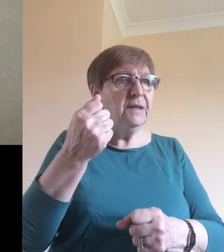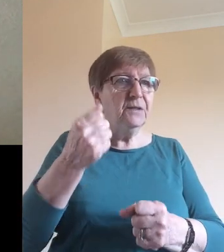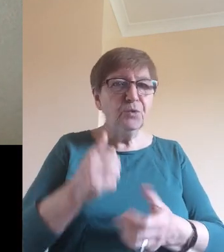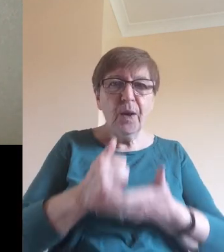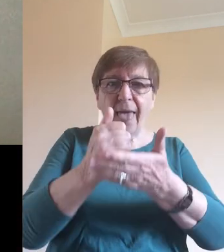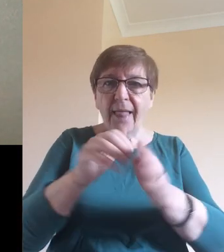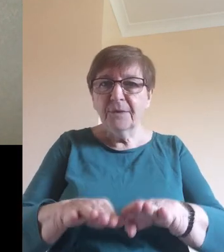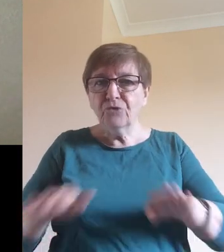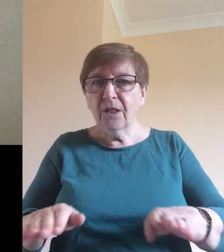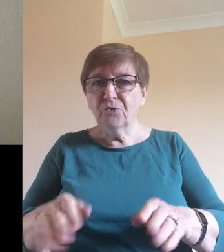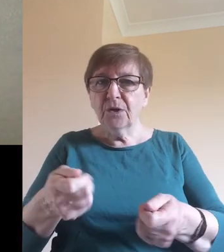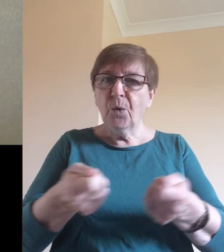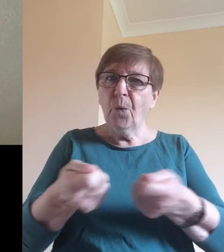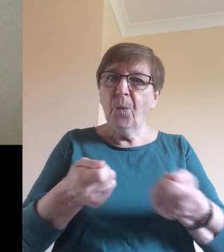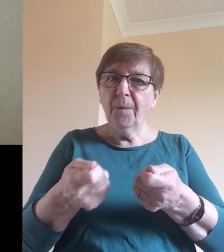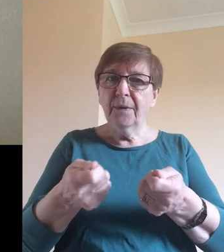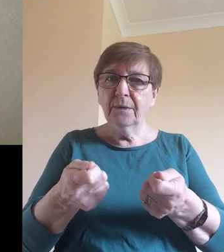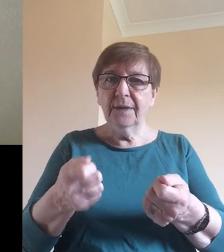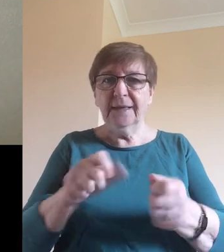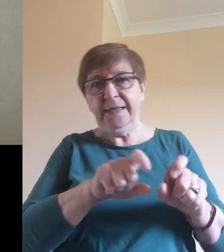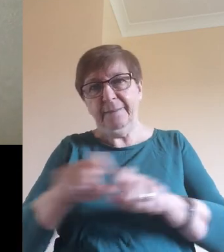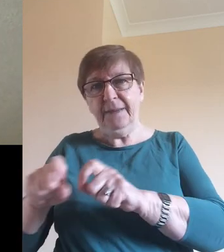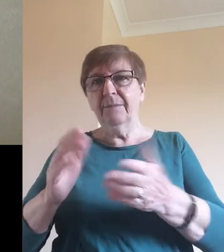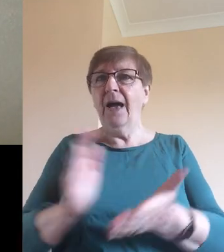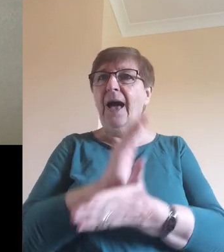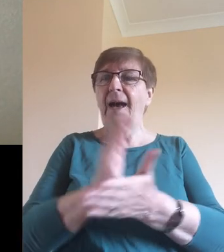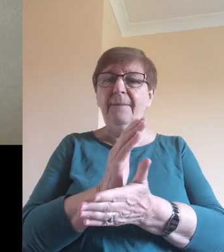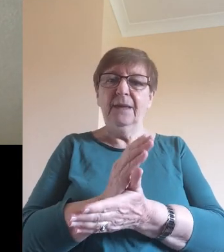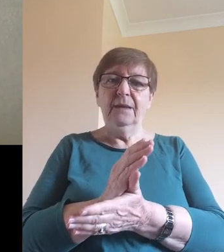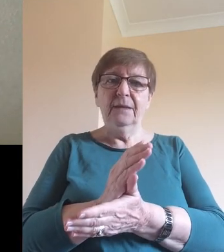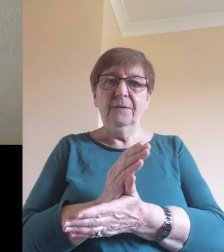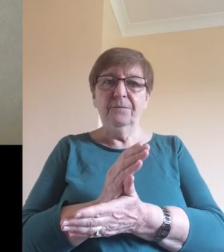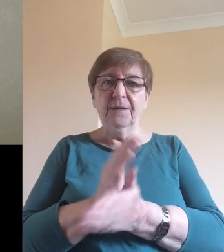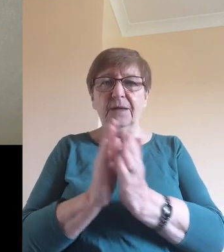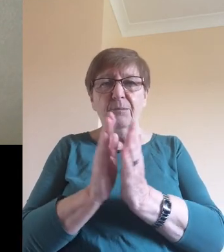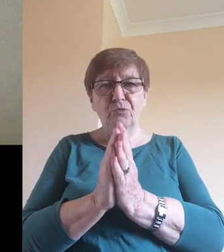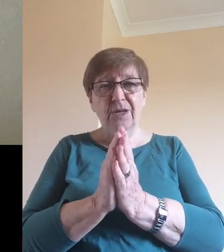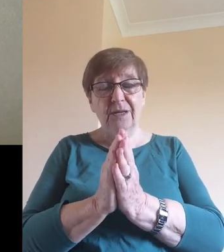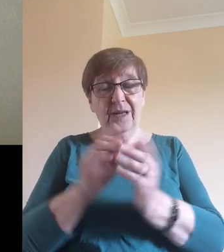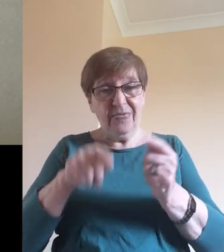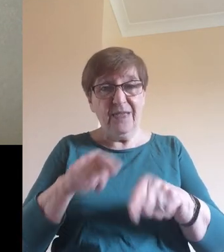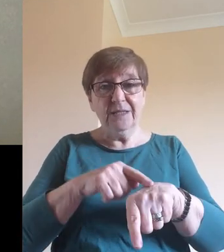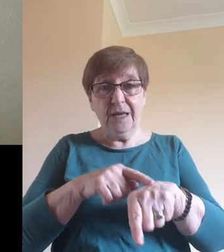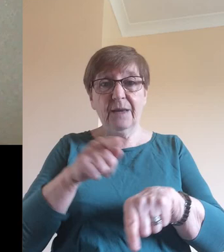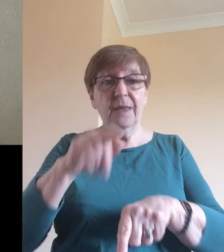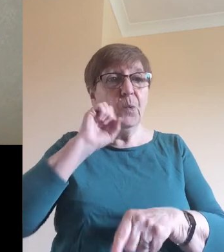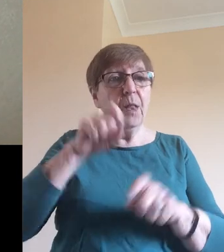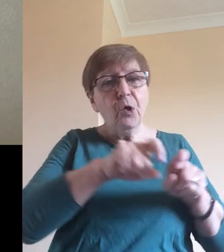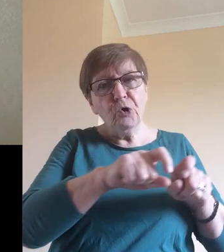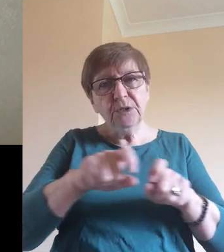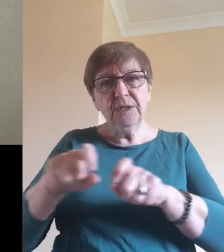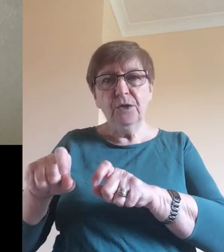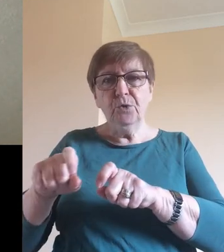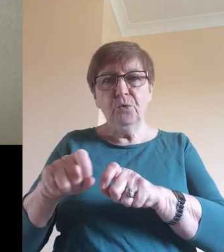educating and entertaining their children. And I pray that even in these days, they might continue